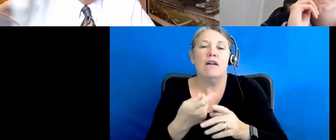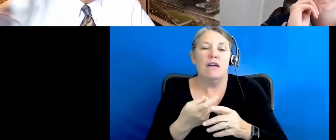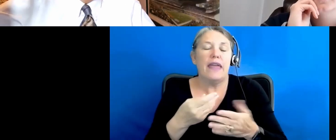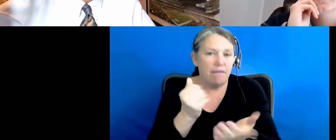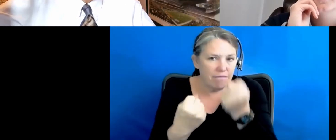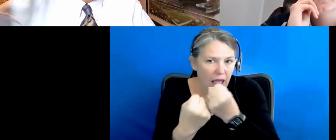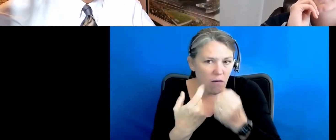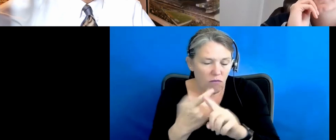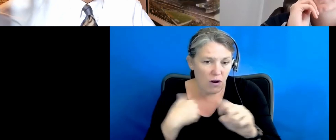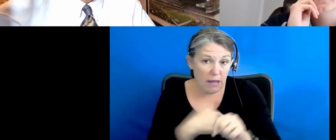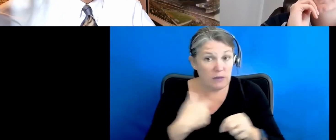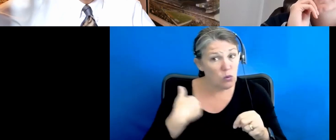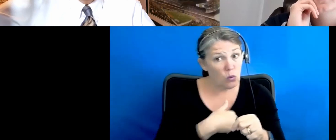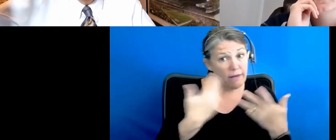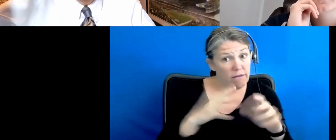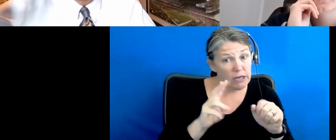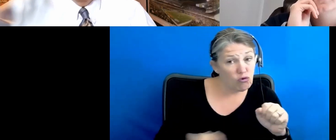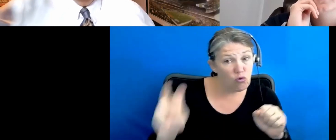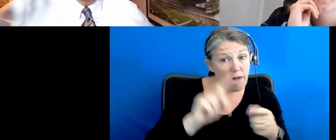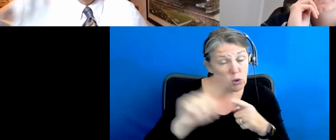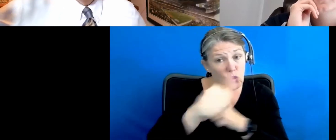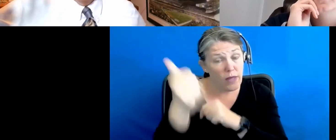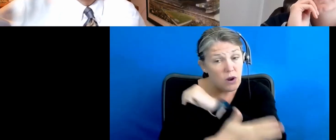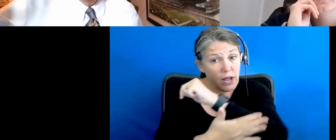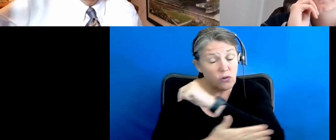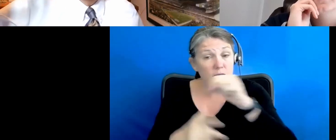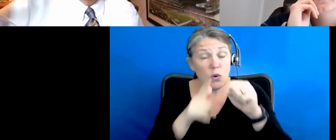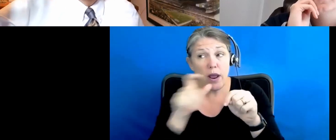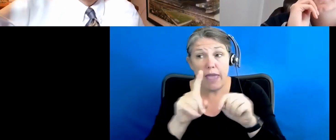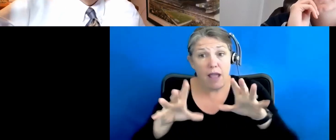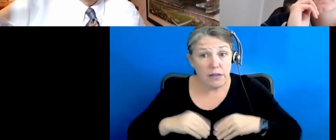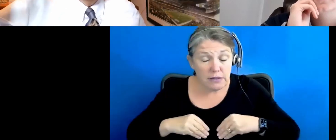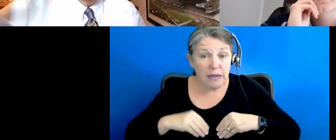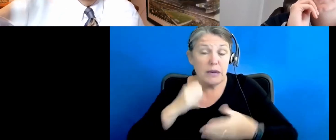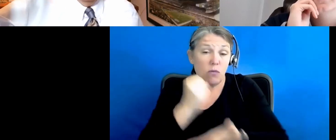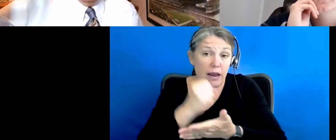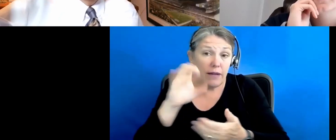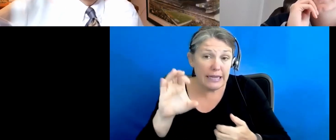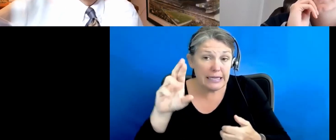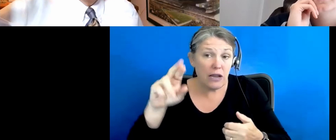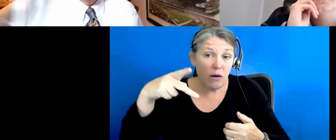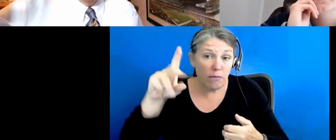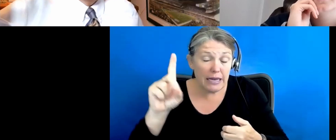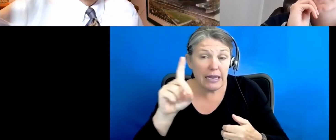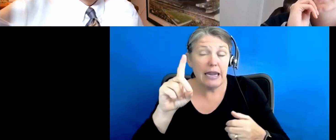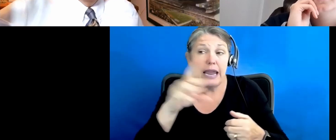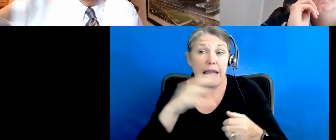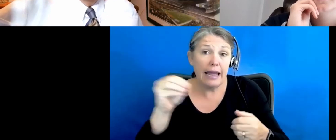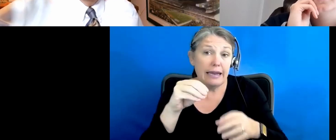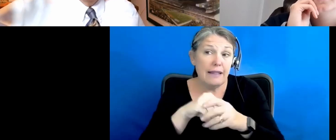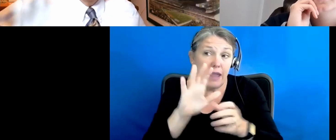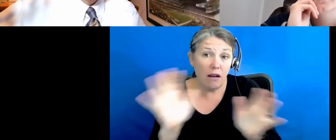countries to assist those countries that have ratified CRPD in their implementation and in their enforcement